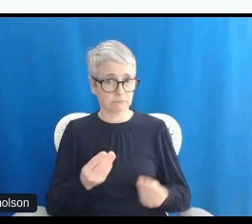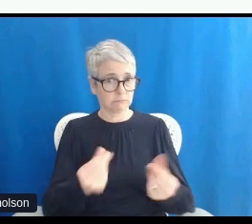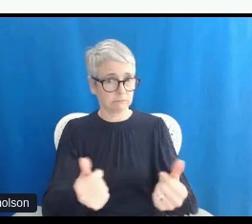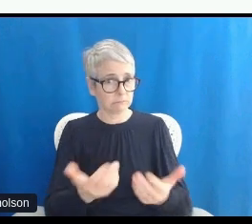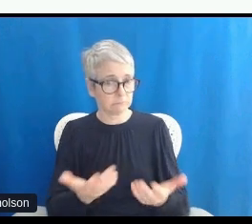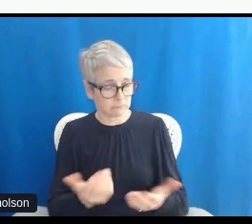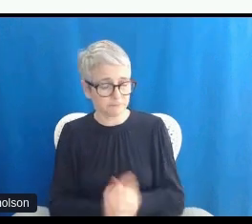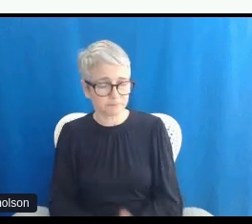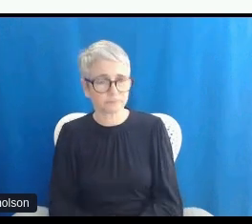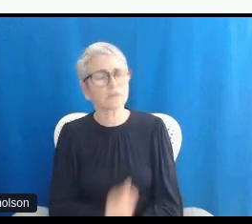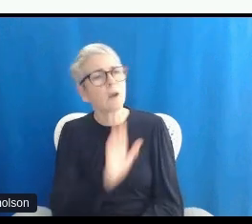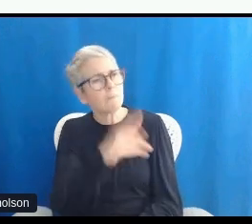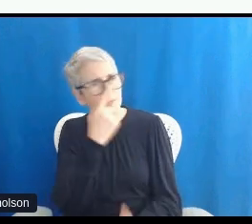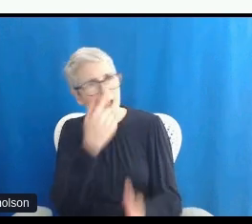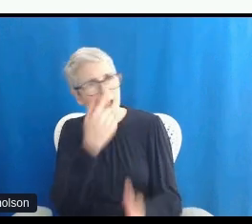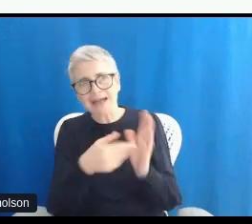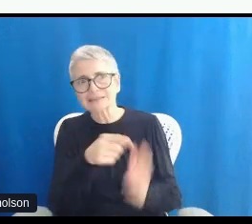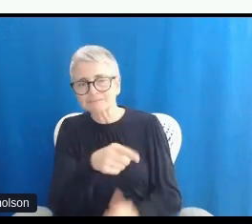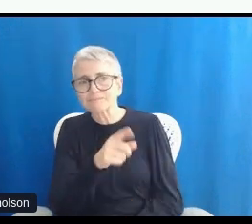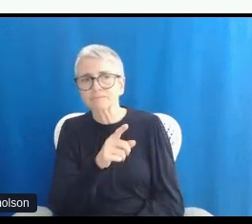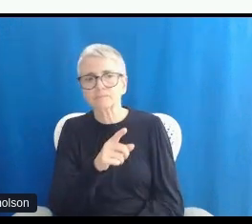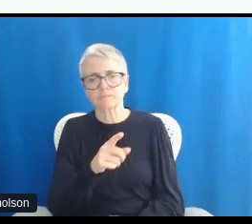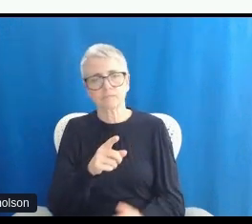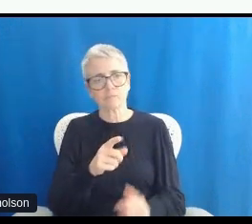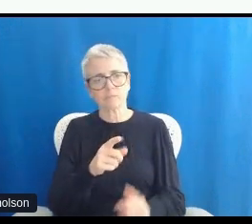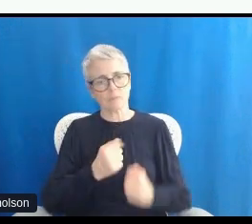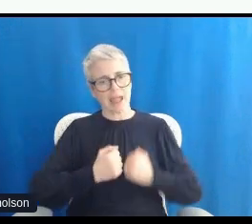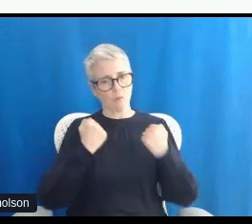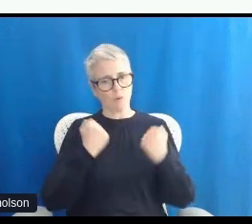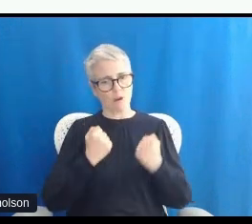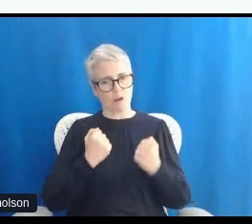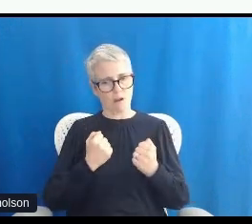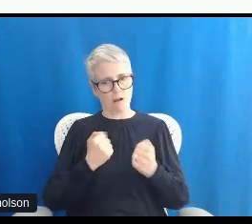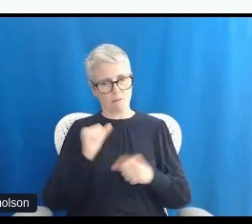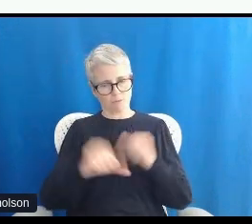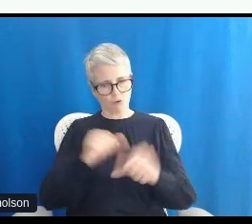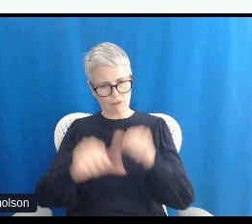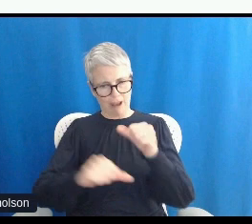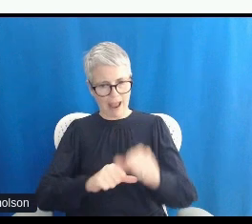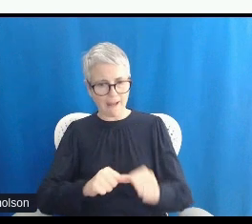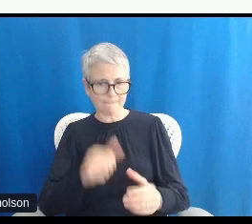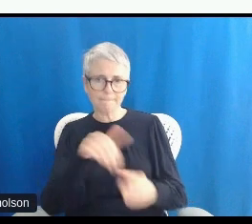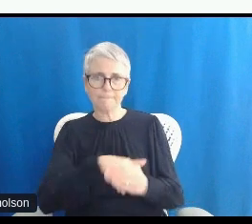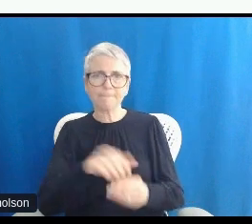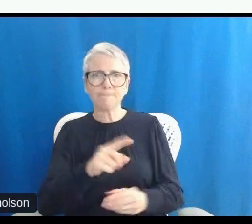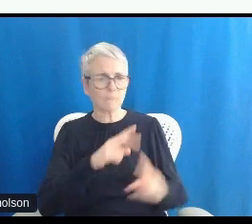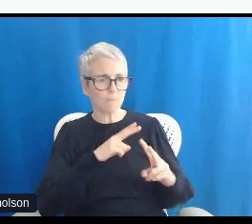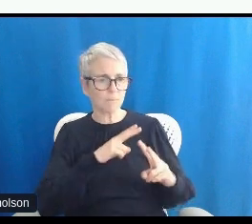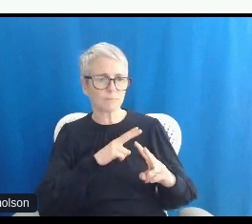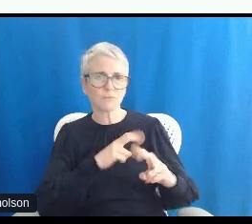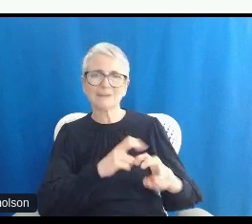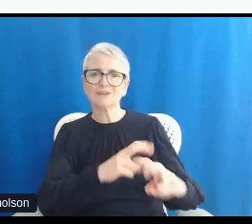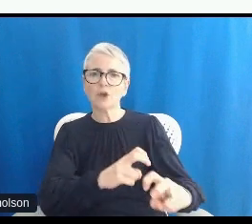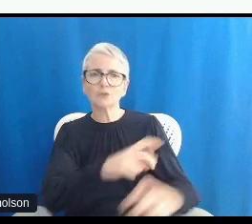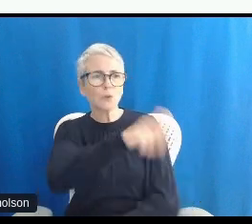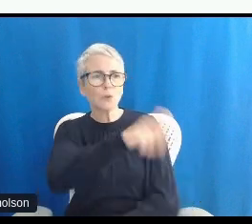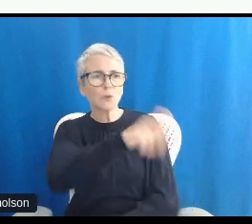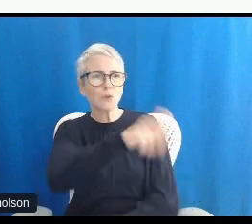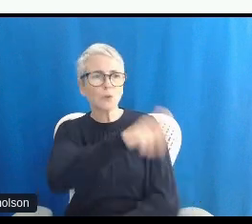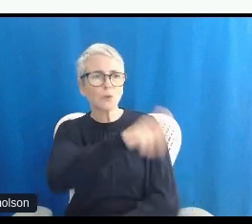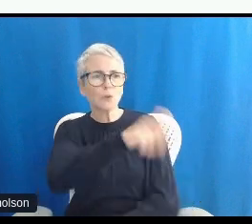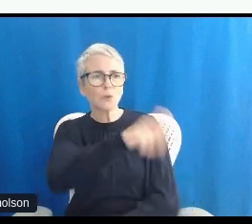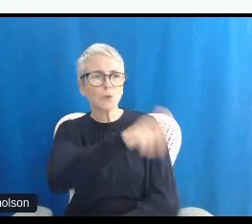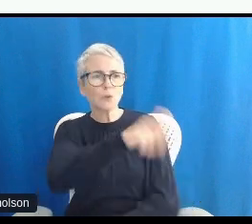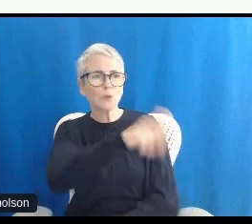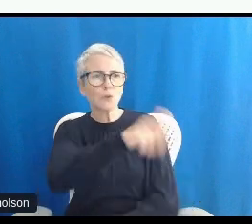our program includes user research. So again, to influence and I guess improve areas within our kind